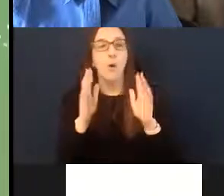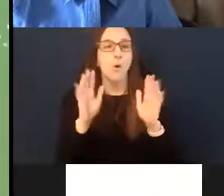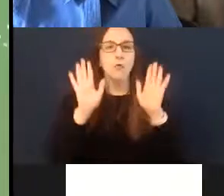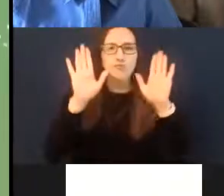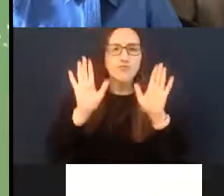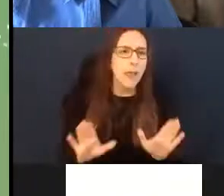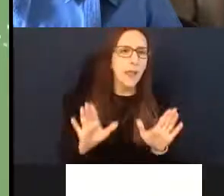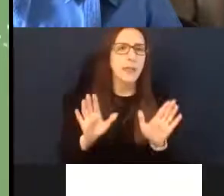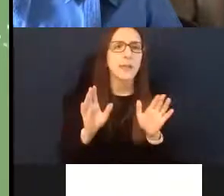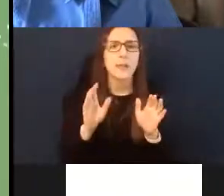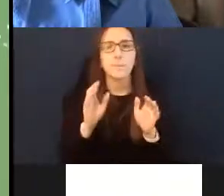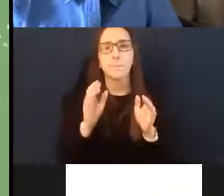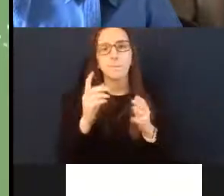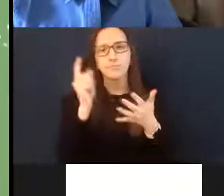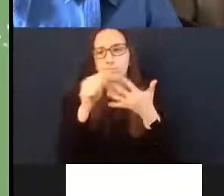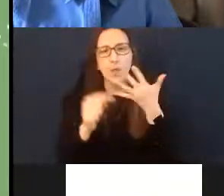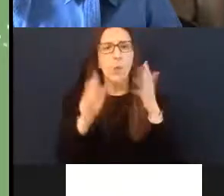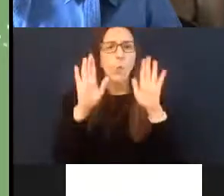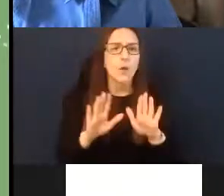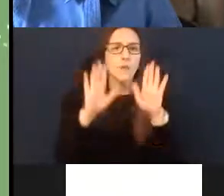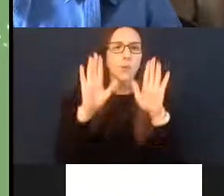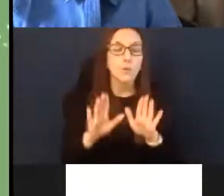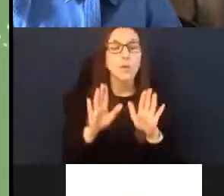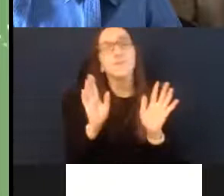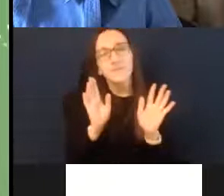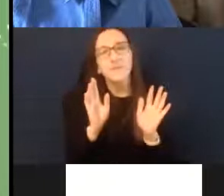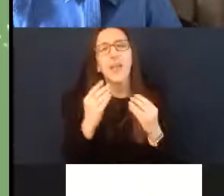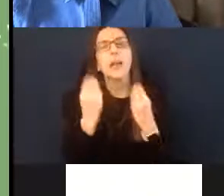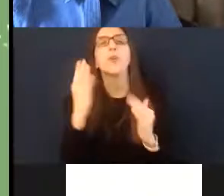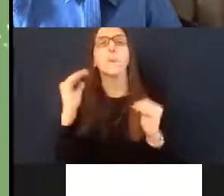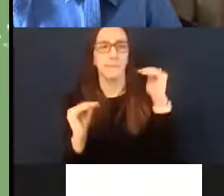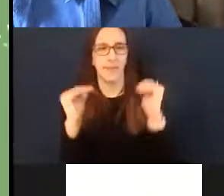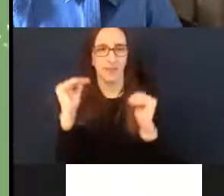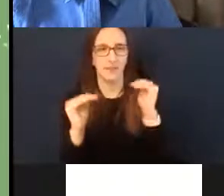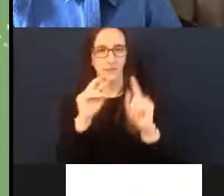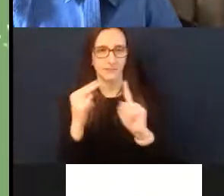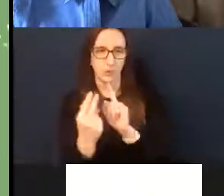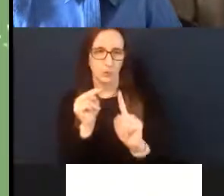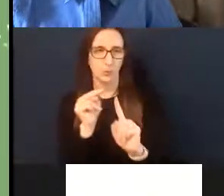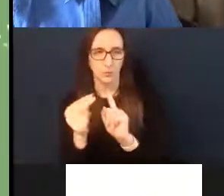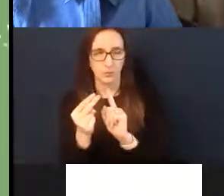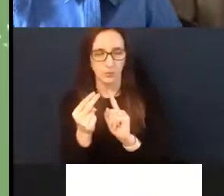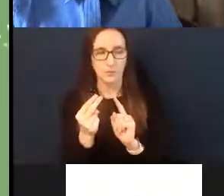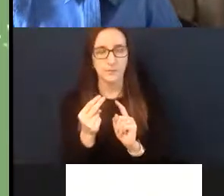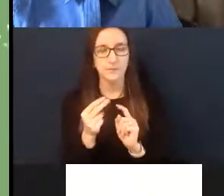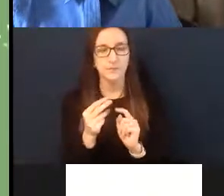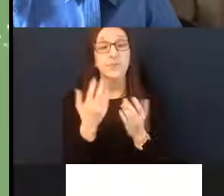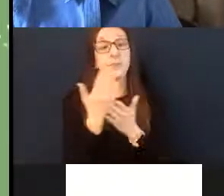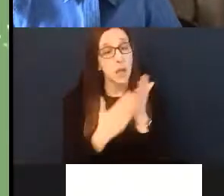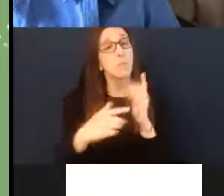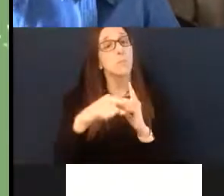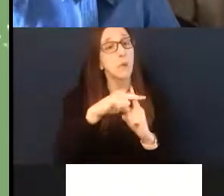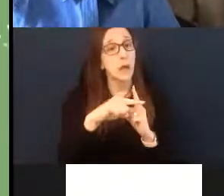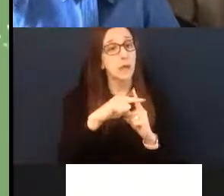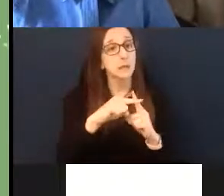and all this other things, but I'm gonna kind of be here today to show you kind of the science of it all. So some of the pros of the